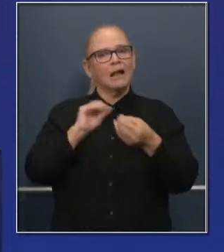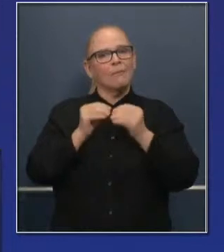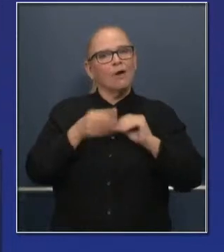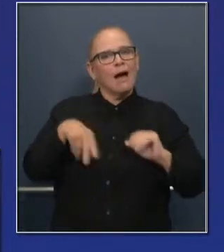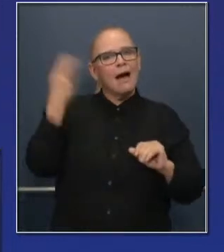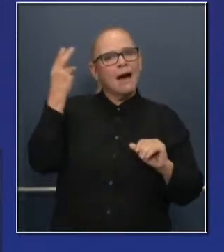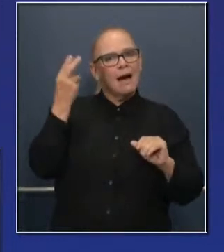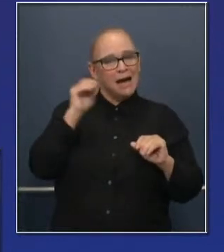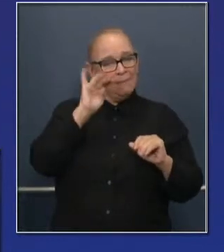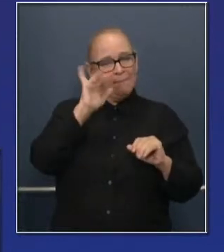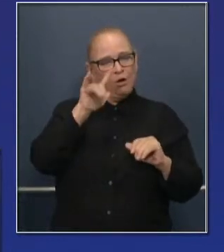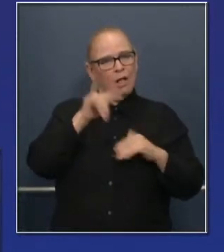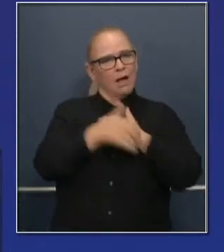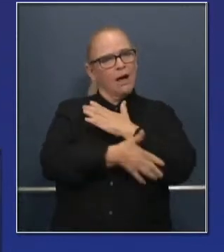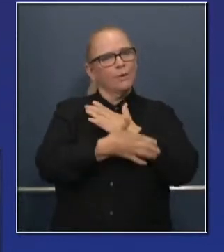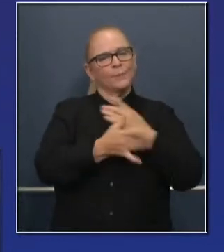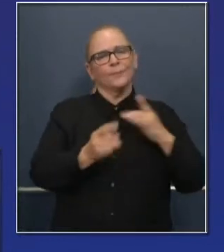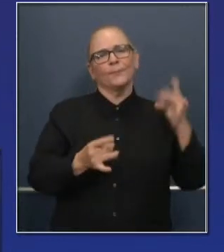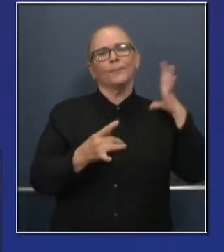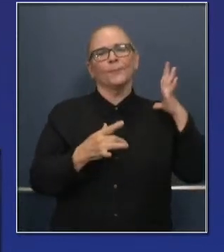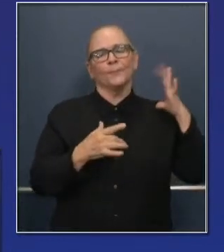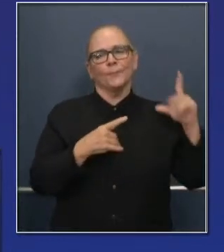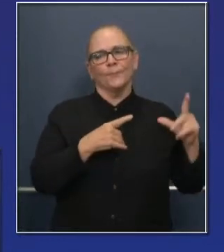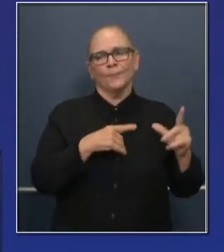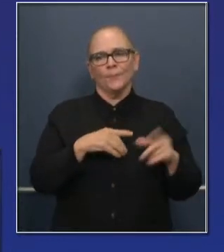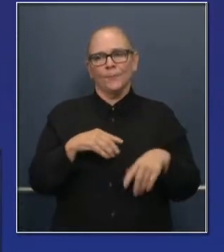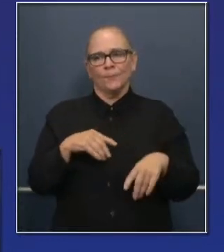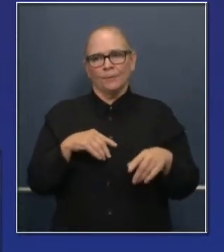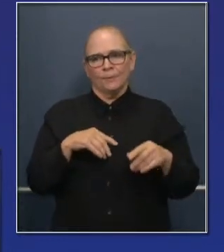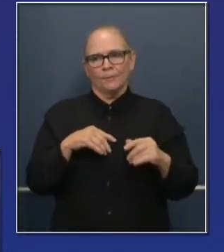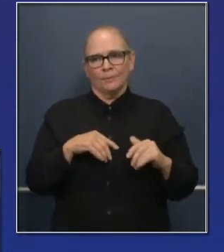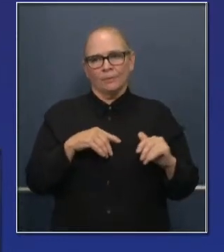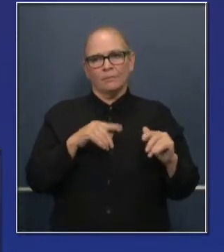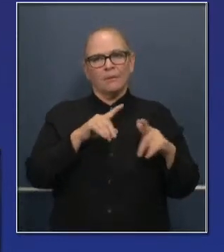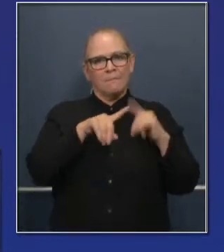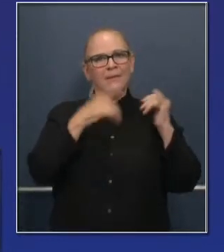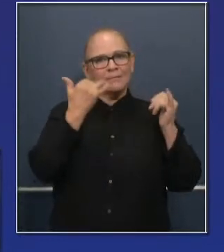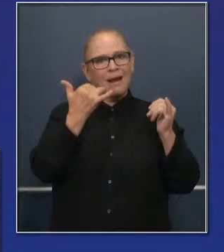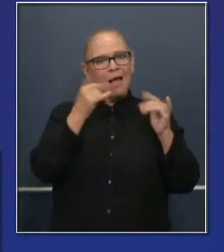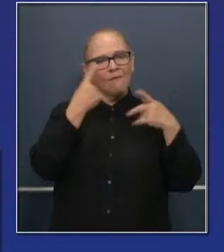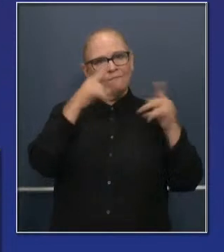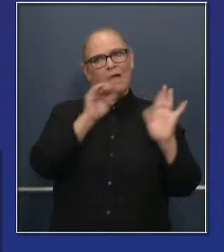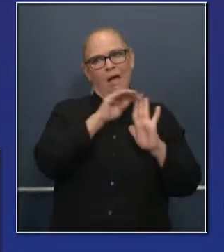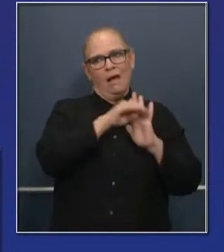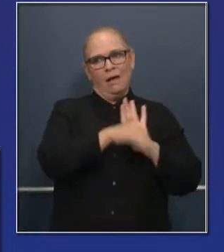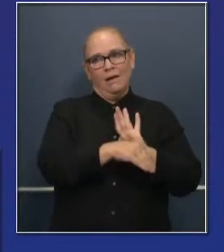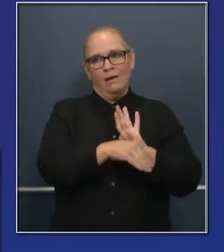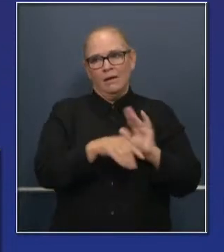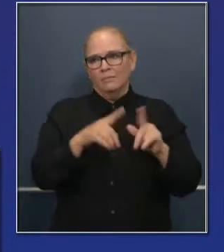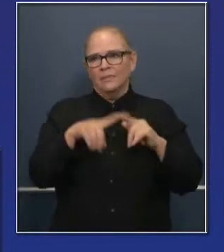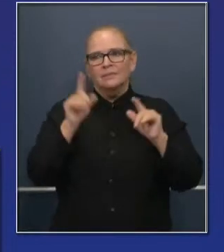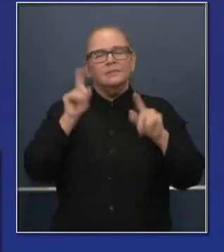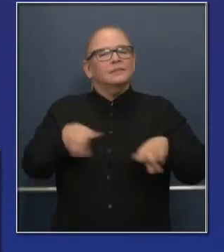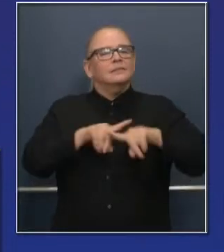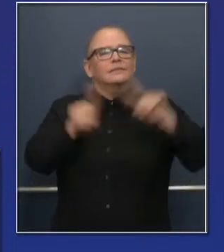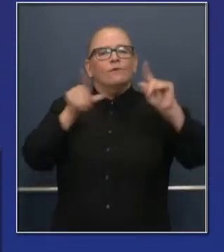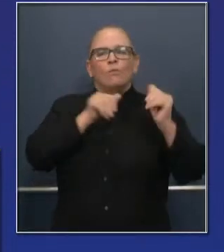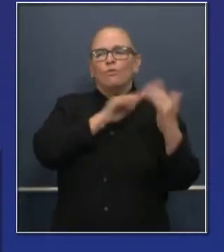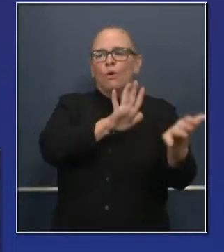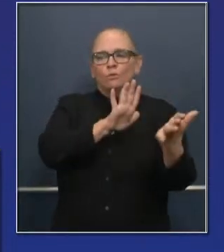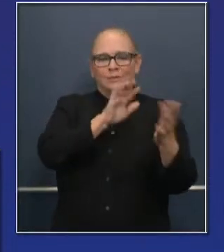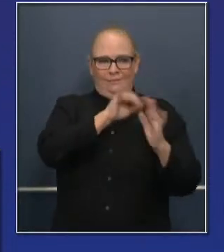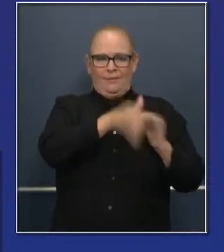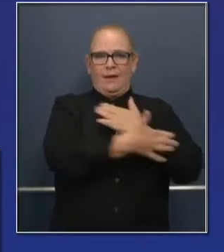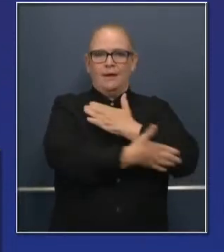itself as a spike in cases in Imperial County. It required a new approach, new strategies, and